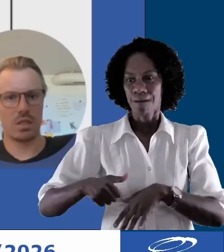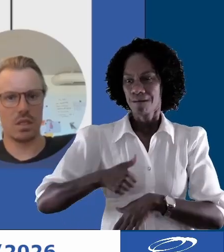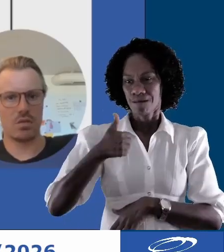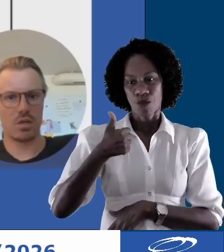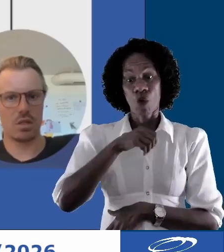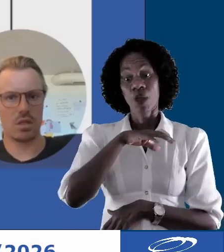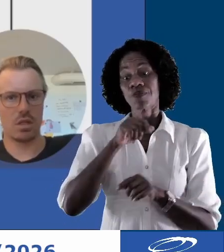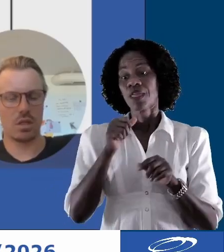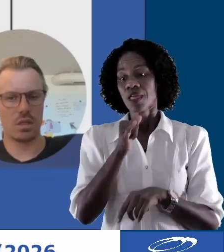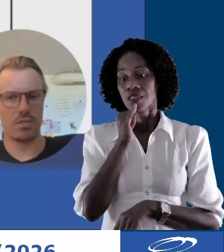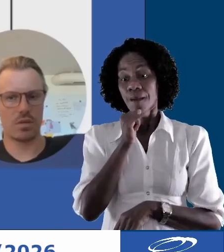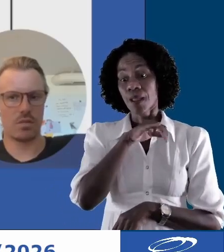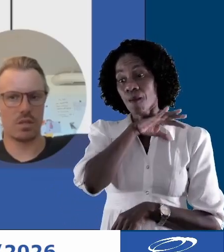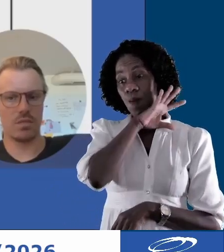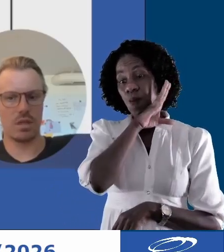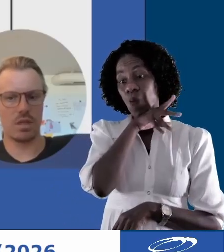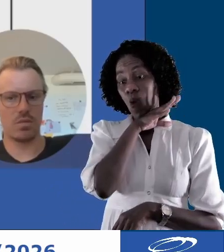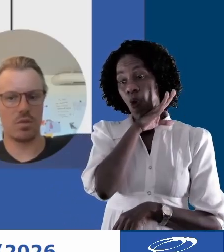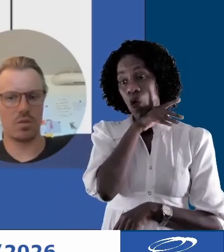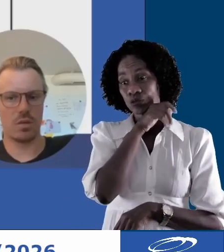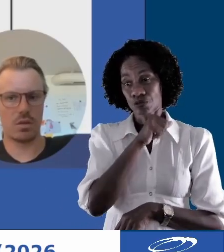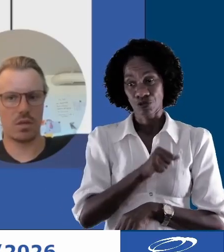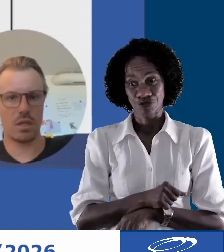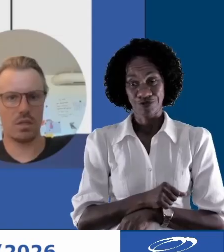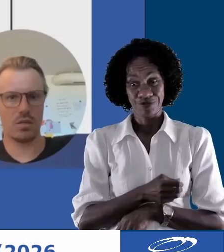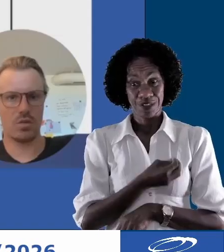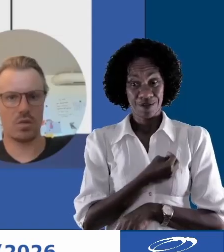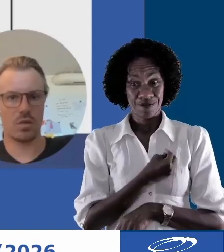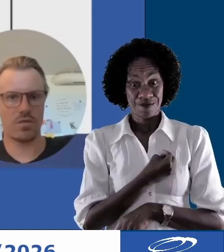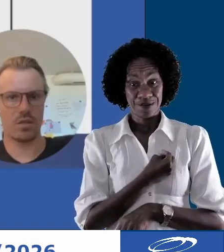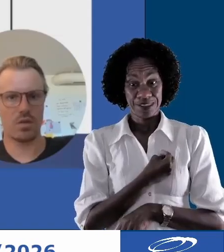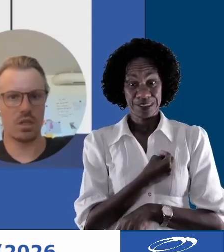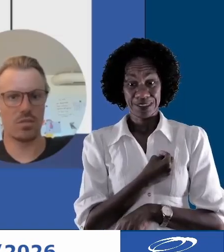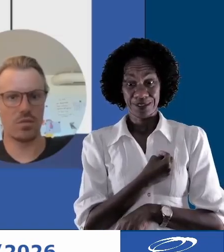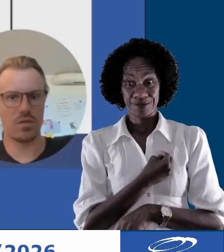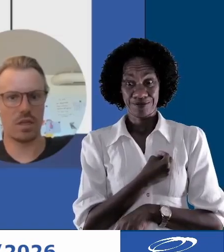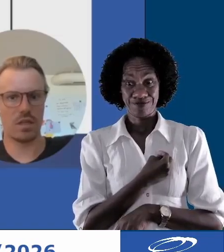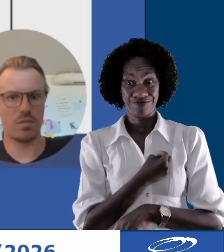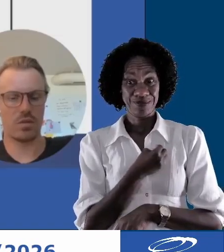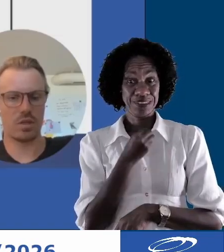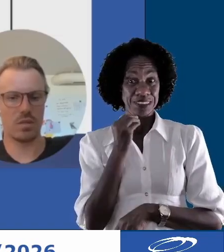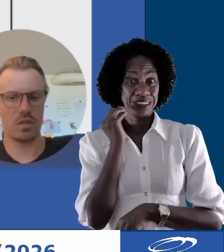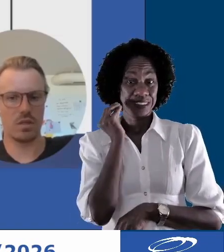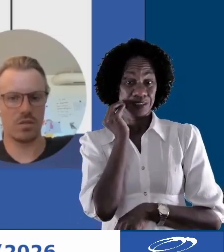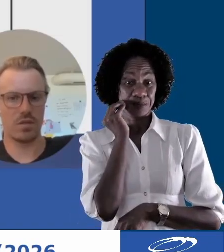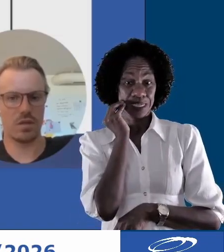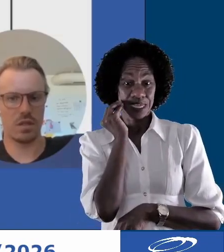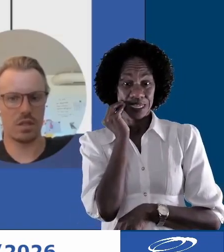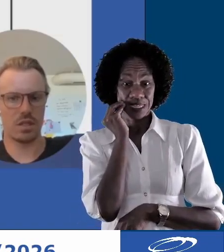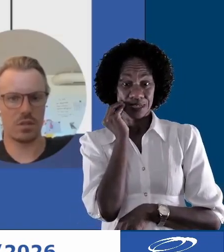this intraosseously in the proximal tibia, and then we used microdialysis to quantify the release profile in the proximity of